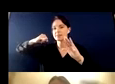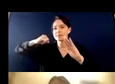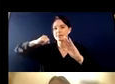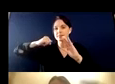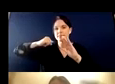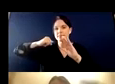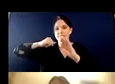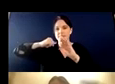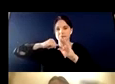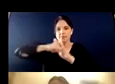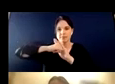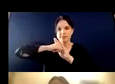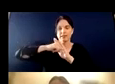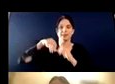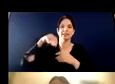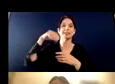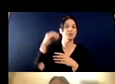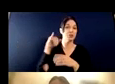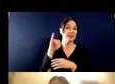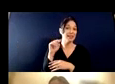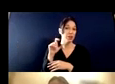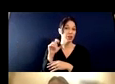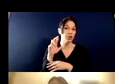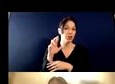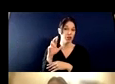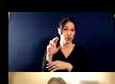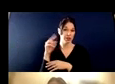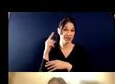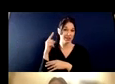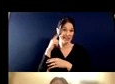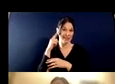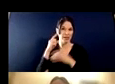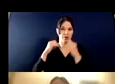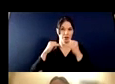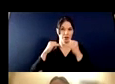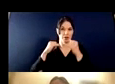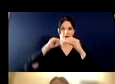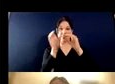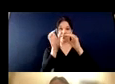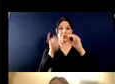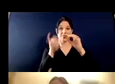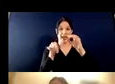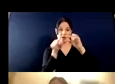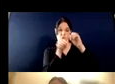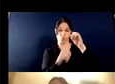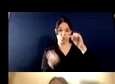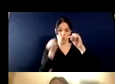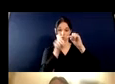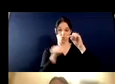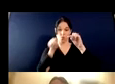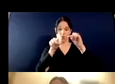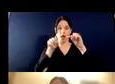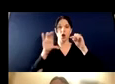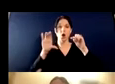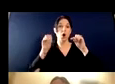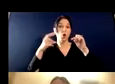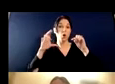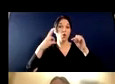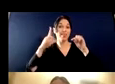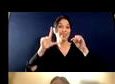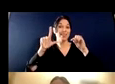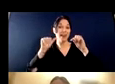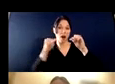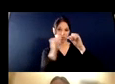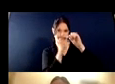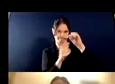ear and wrapped around the cochlea there. So the way that it works is that the external sound